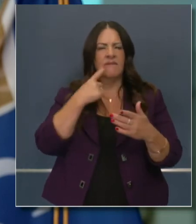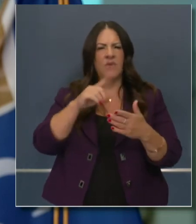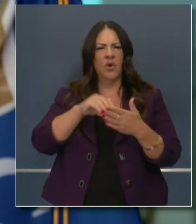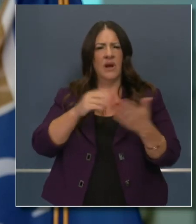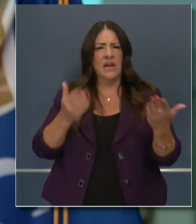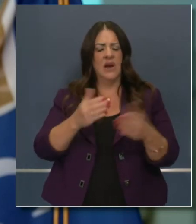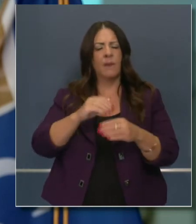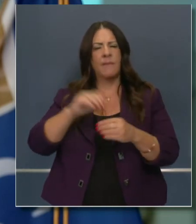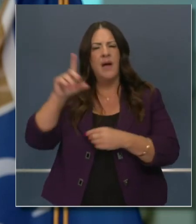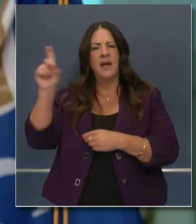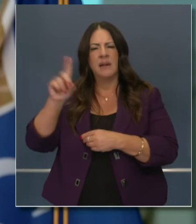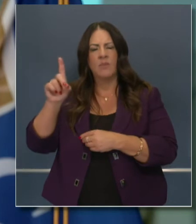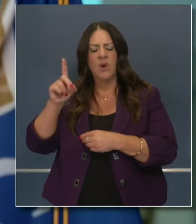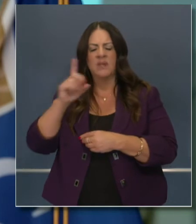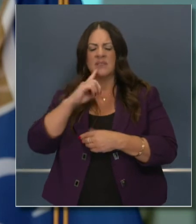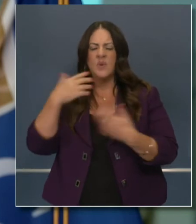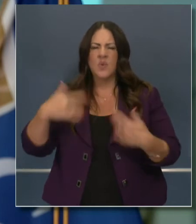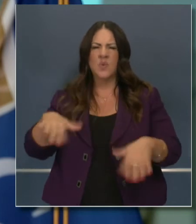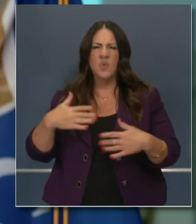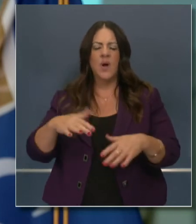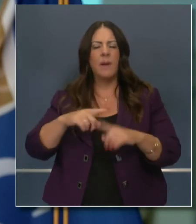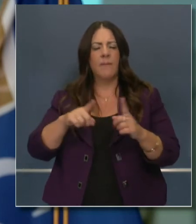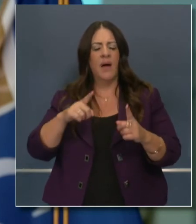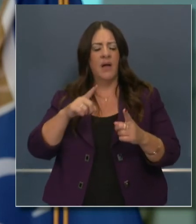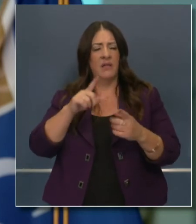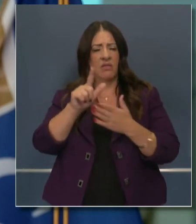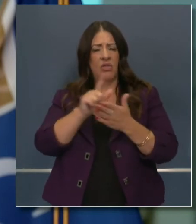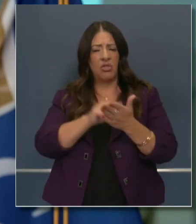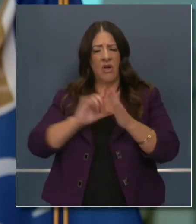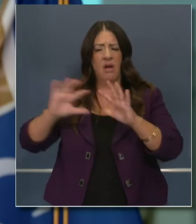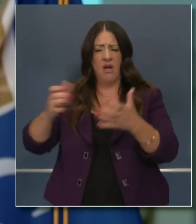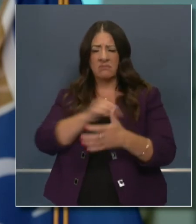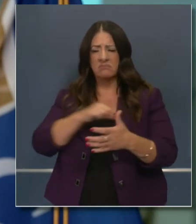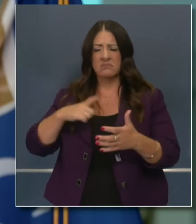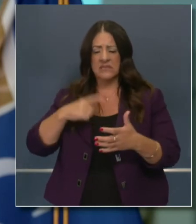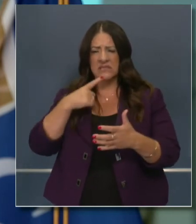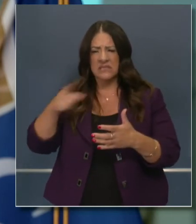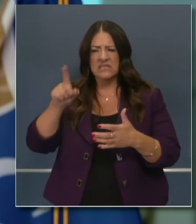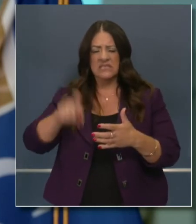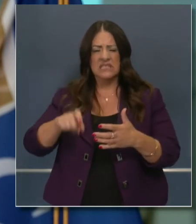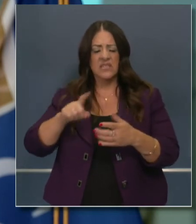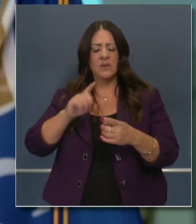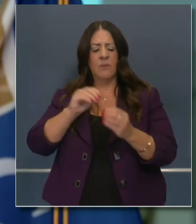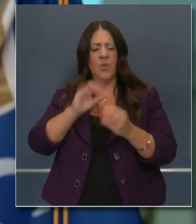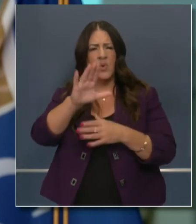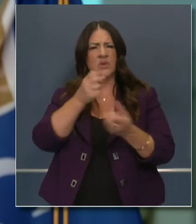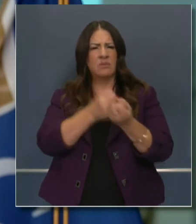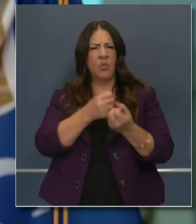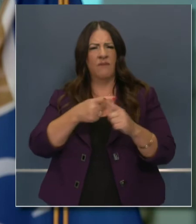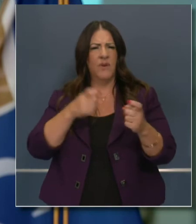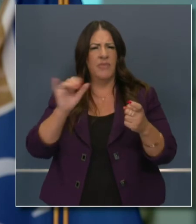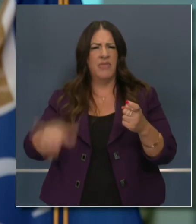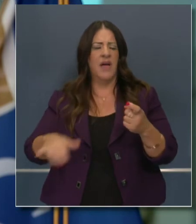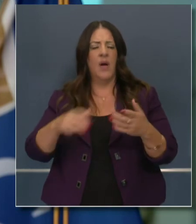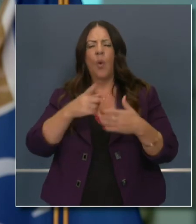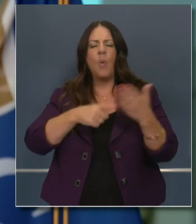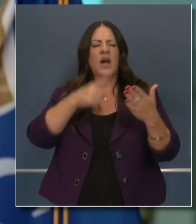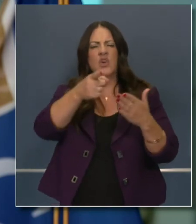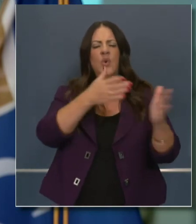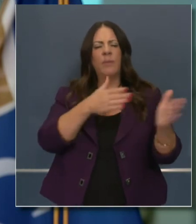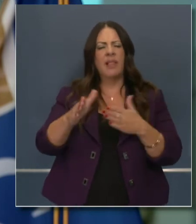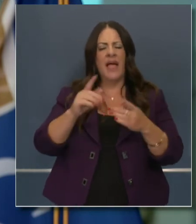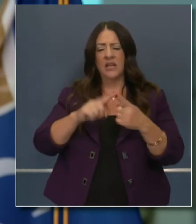need to get involved to make it happen in a way that we haven't really seen from your office. So how involved do you plan to be in that legislative